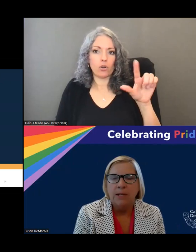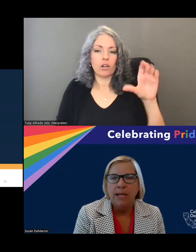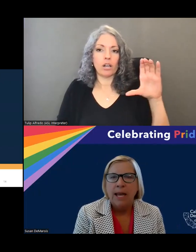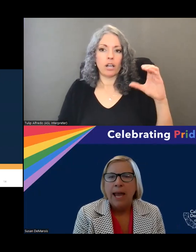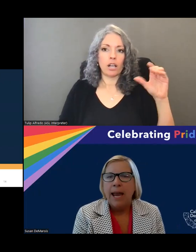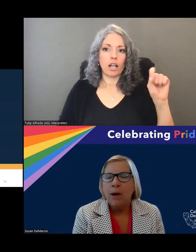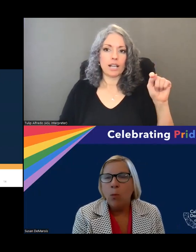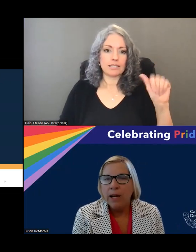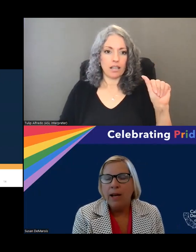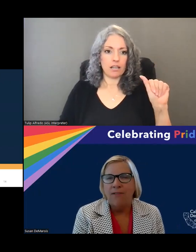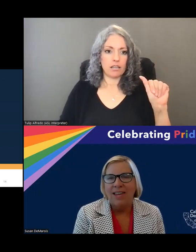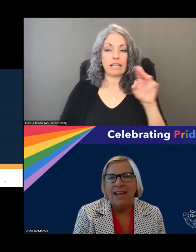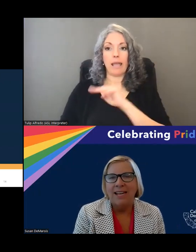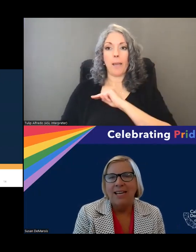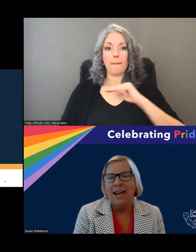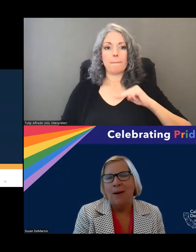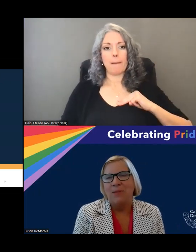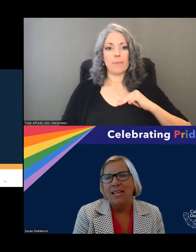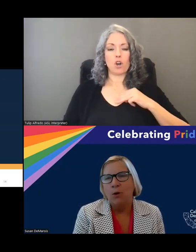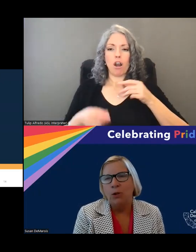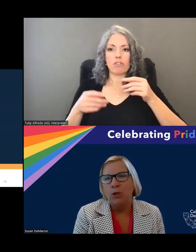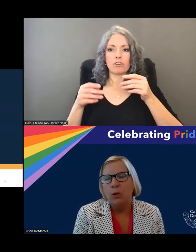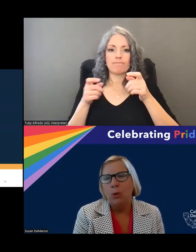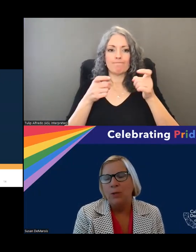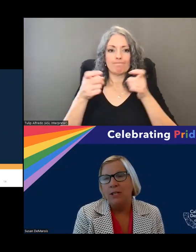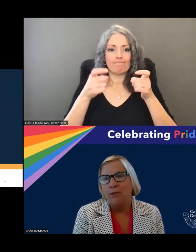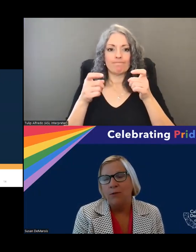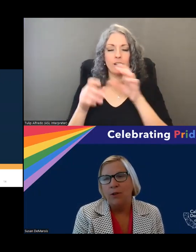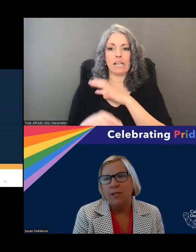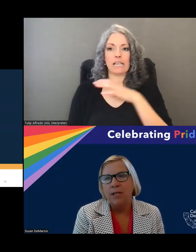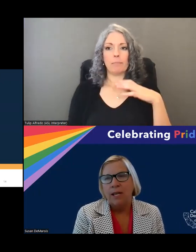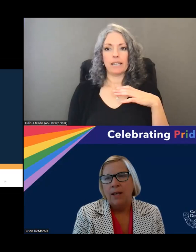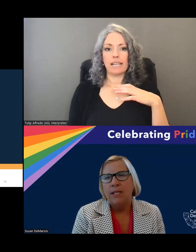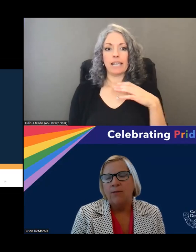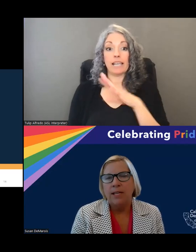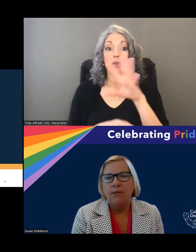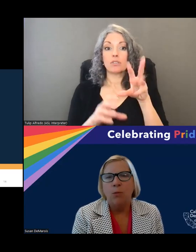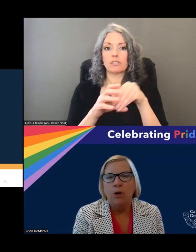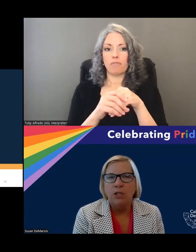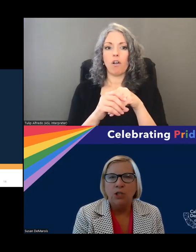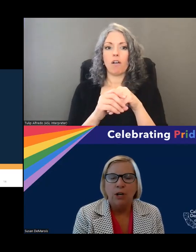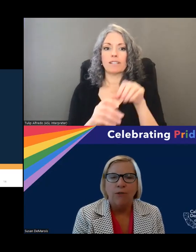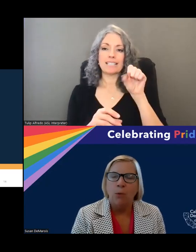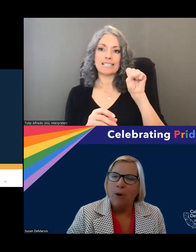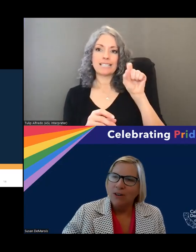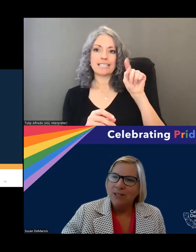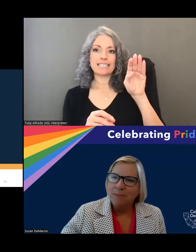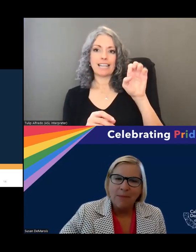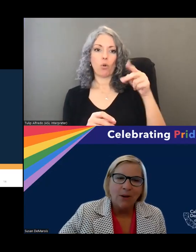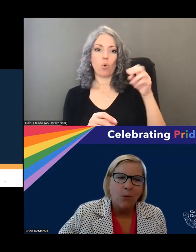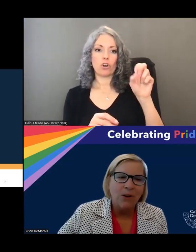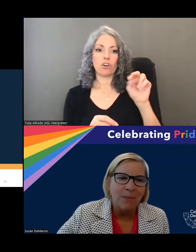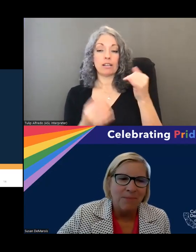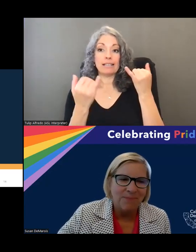steering committee and one of the 80 stakeholders who was interviewed for this phase of the work, to share a few